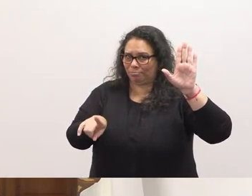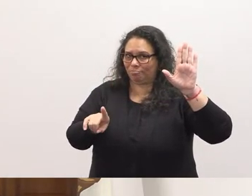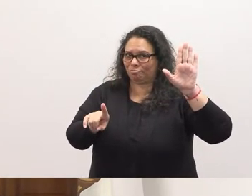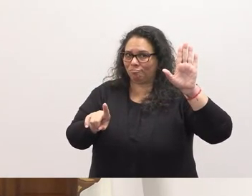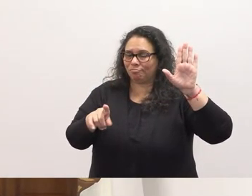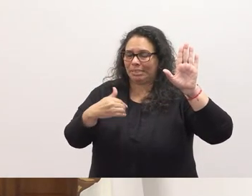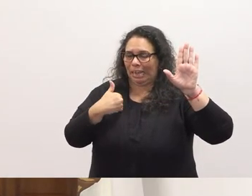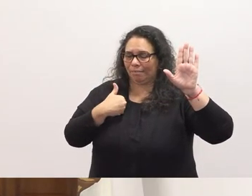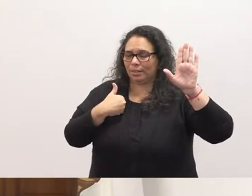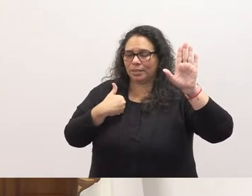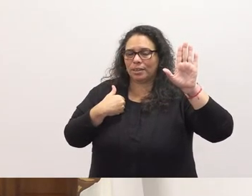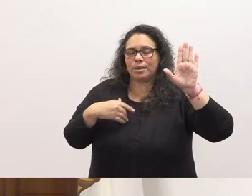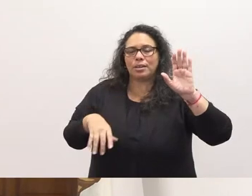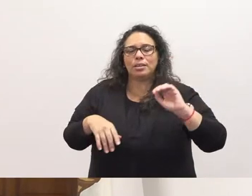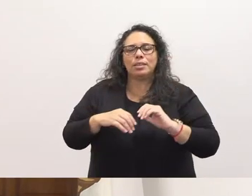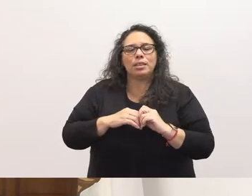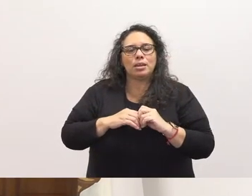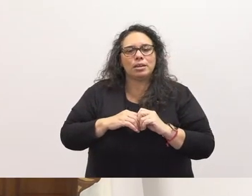have a question on